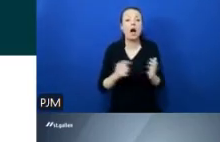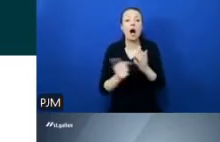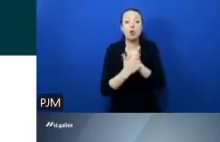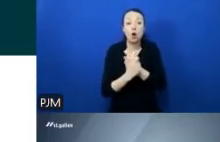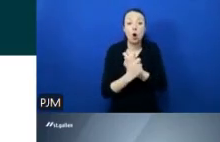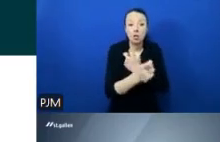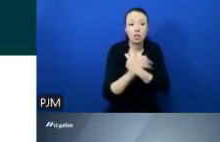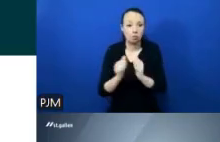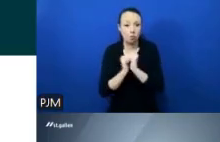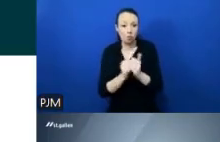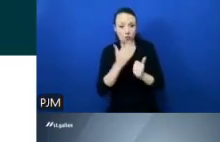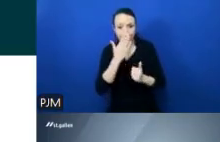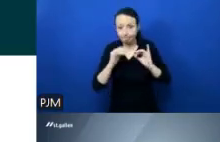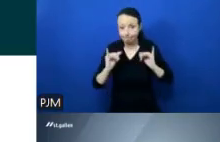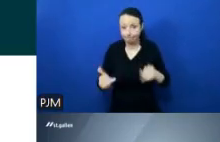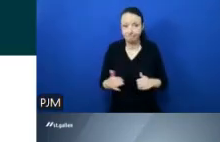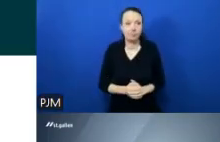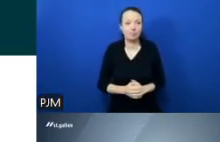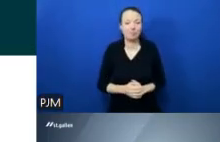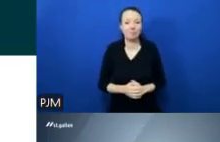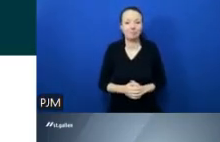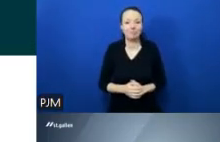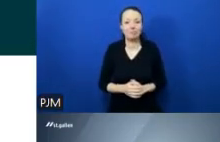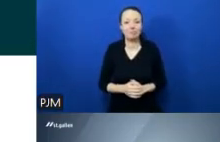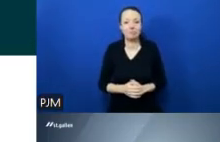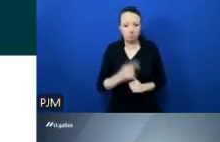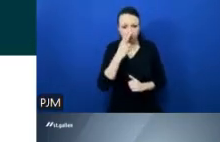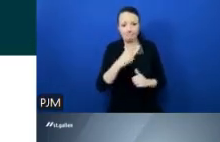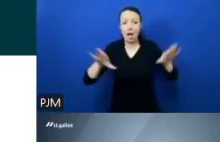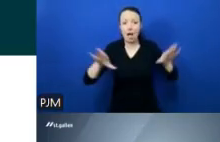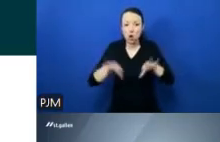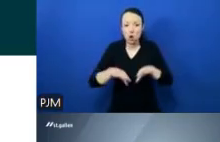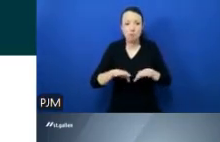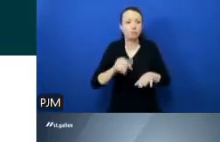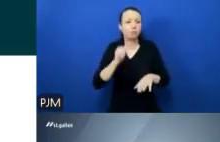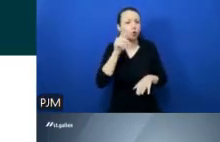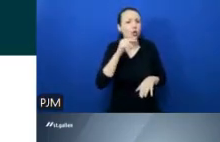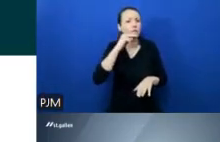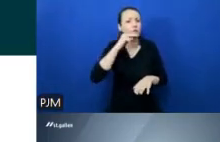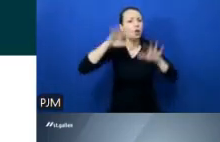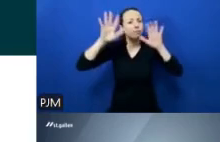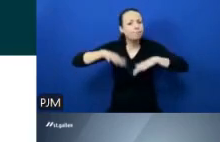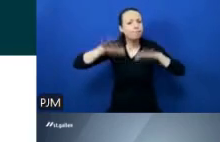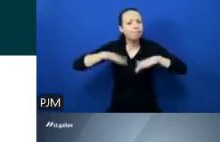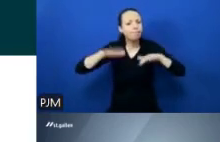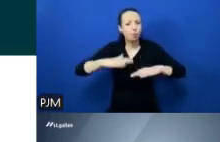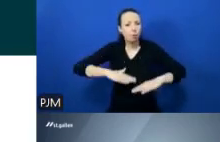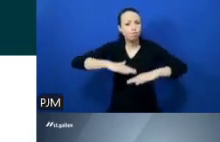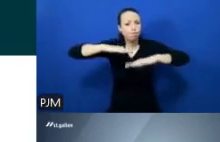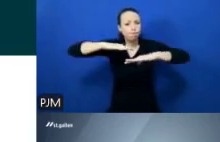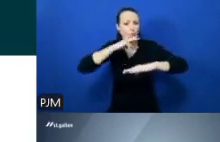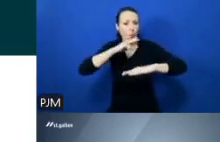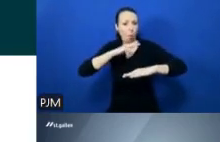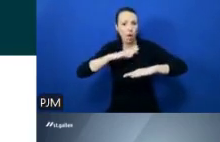important fact are those ditches that on a daily basis they store the